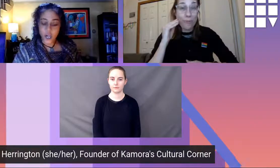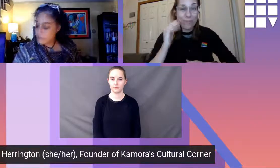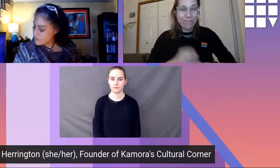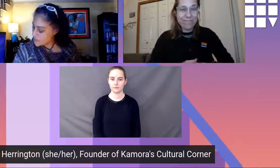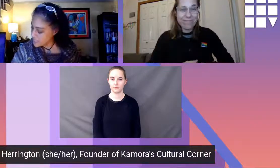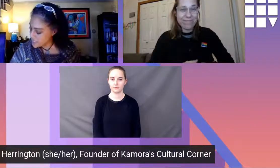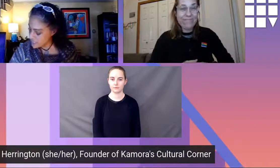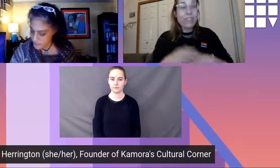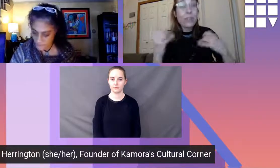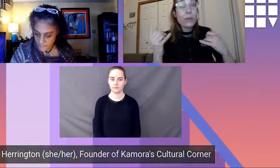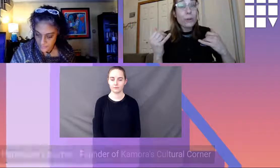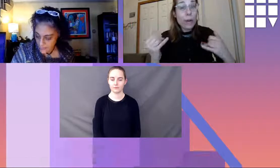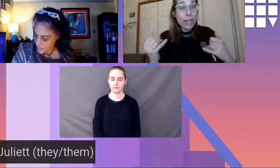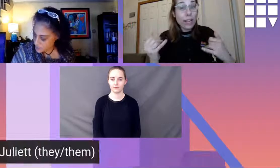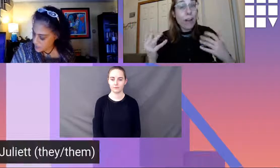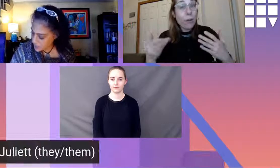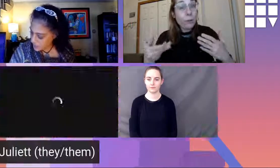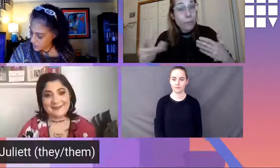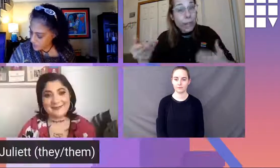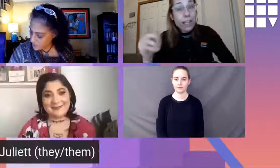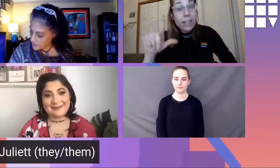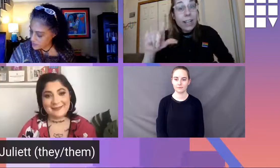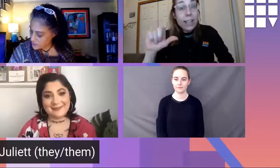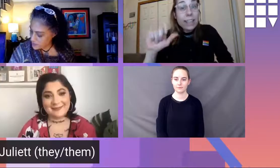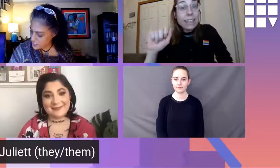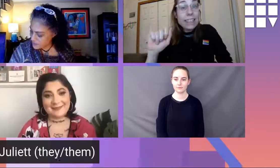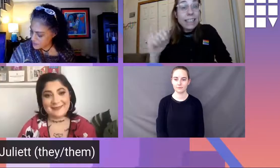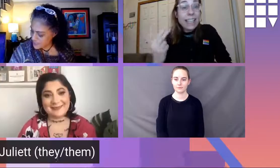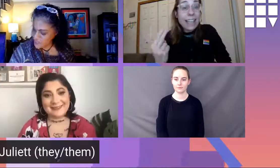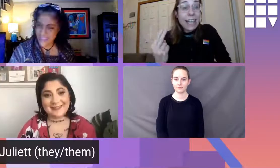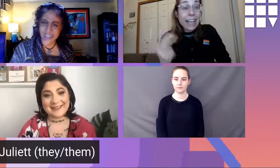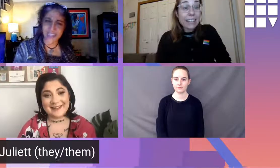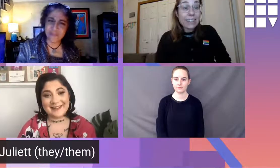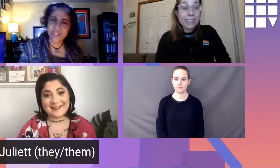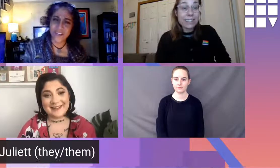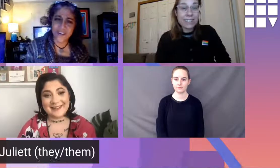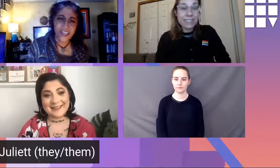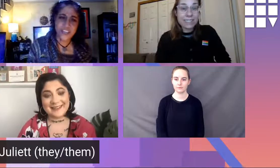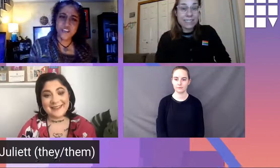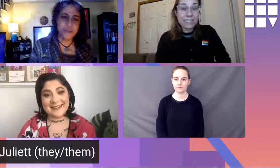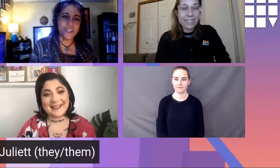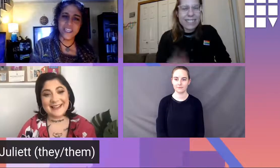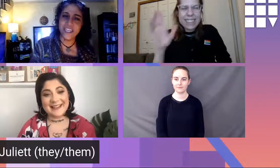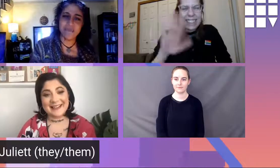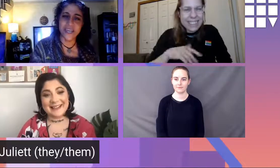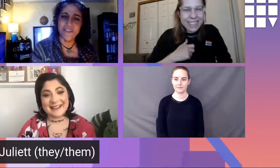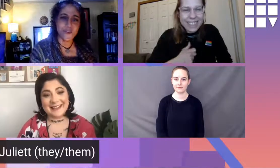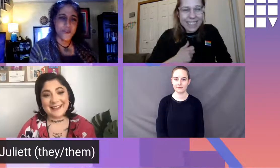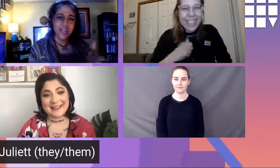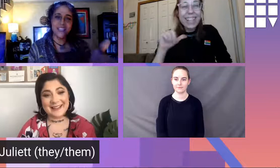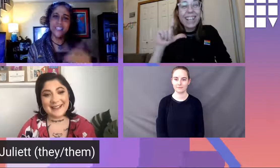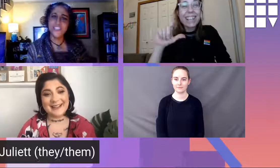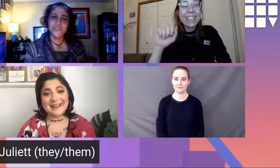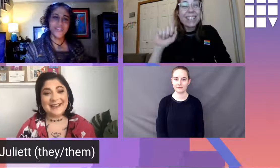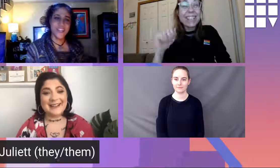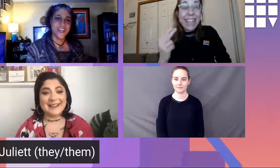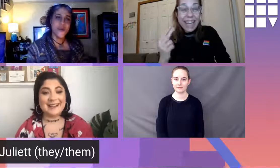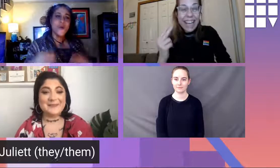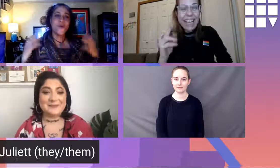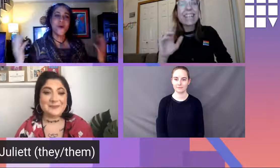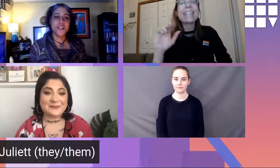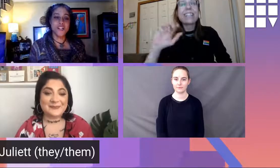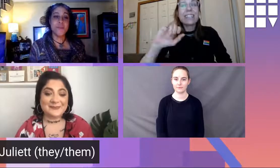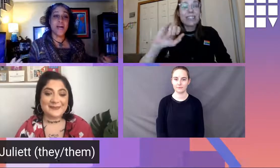invite Leah. And I'm sorry, right here, I've got to pull this up. Leah, I'm sorry. You've been Leah in my head for a while. Leah